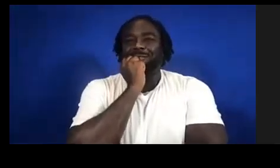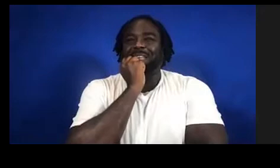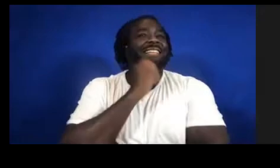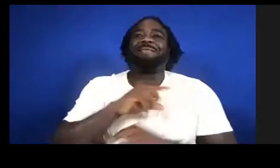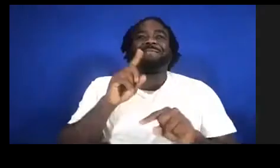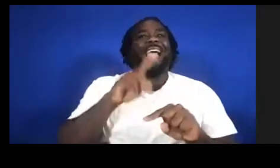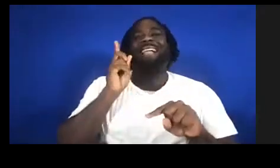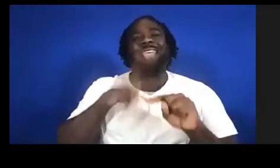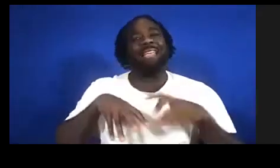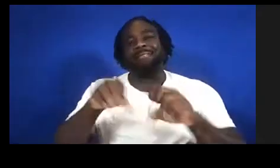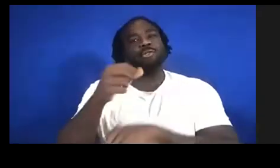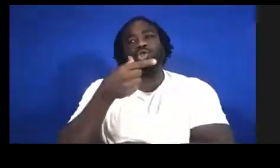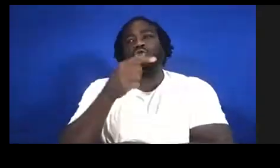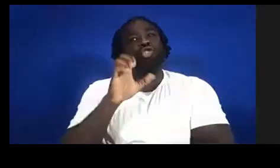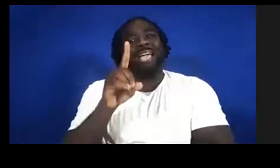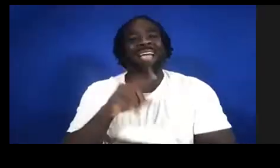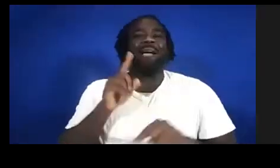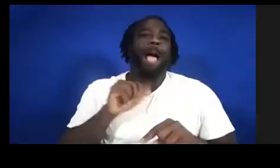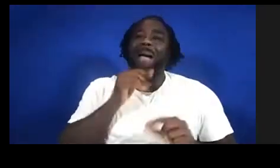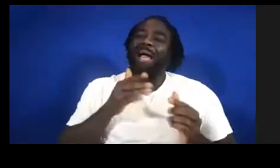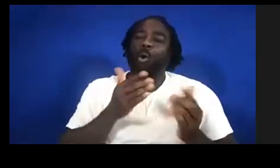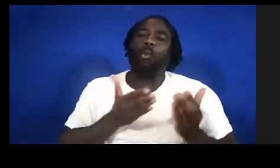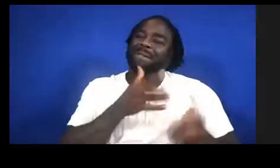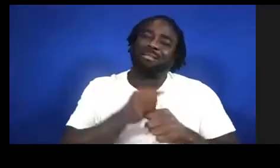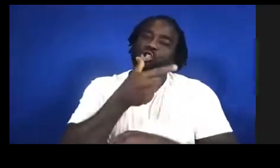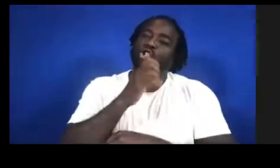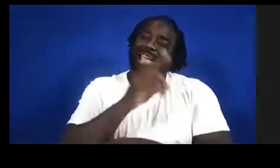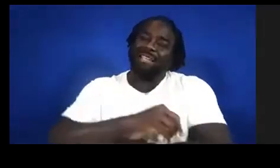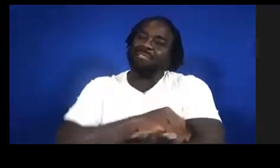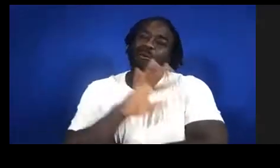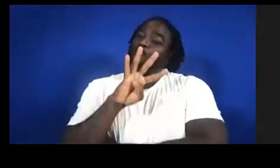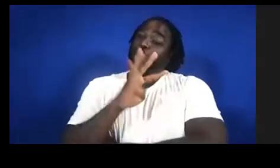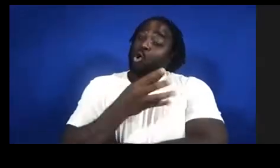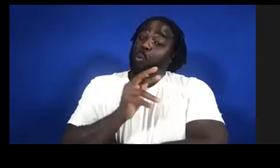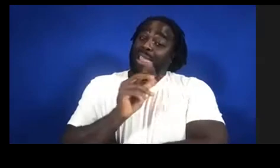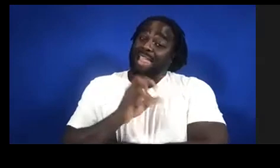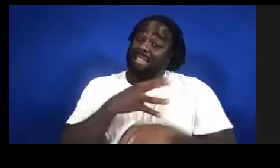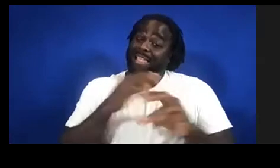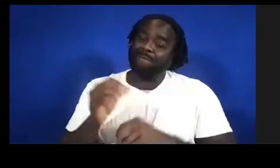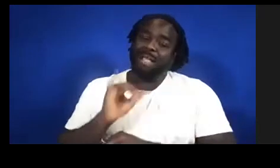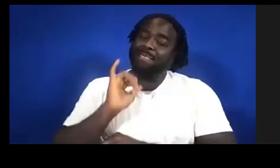You really clearly didn't leave fourth grade the right way. You got to get that GED.